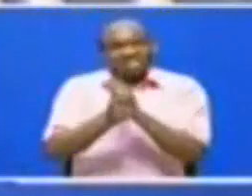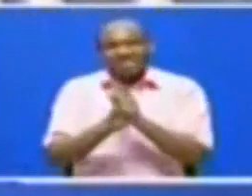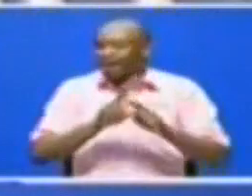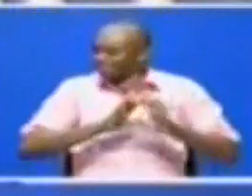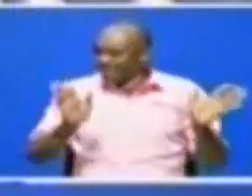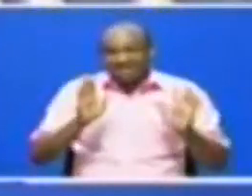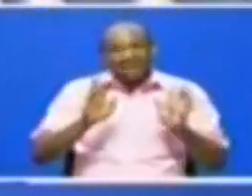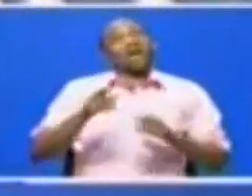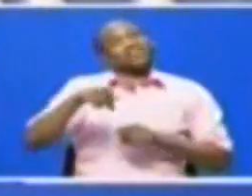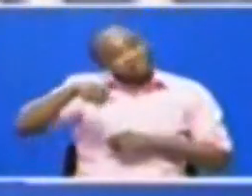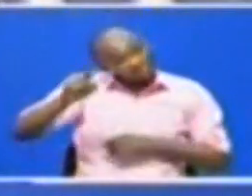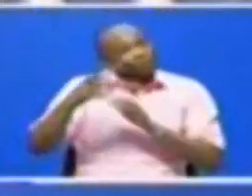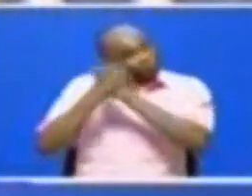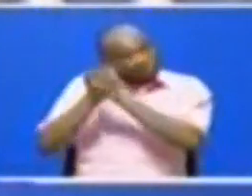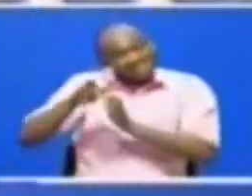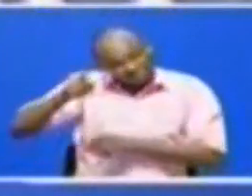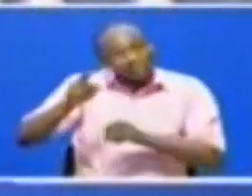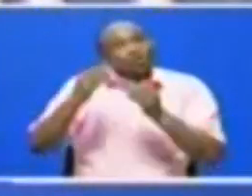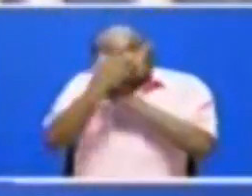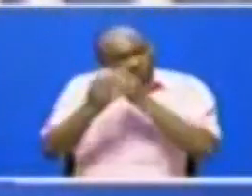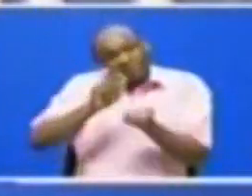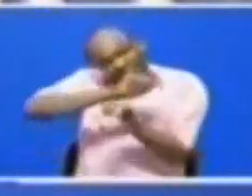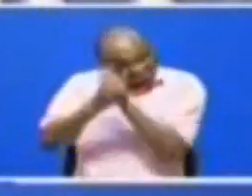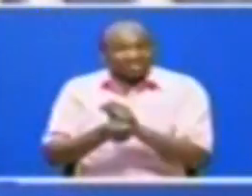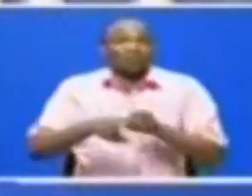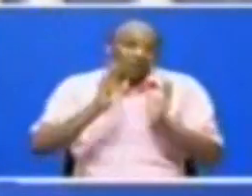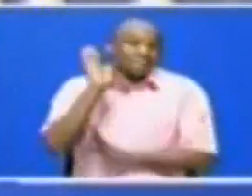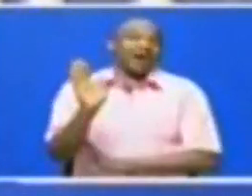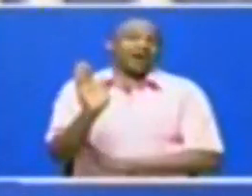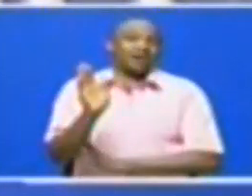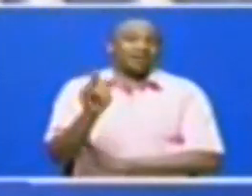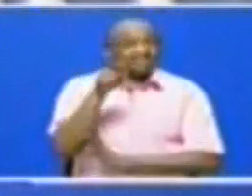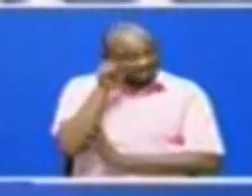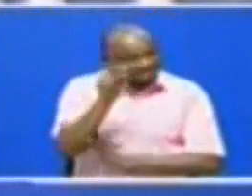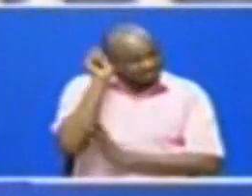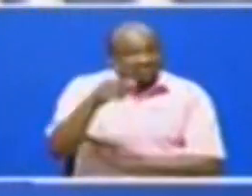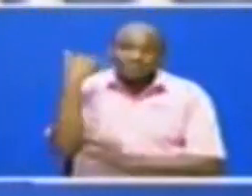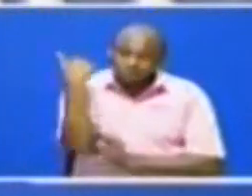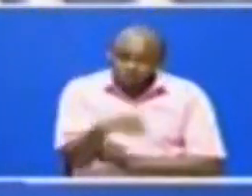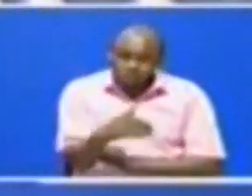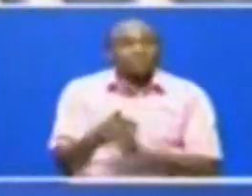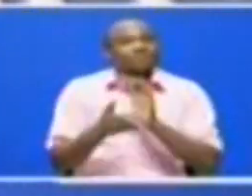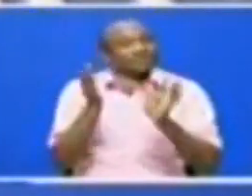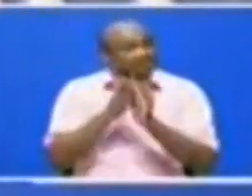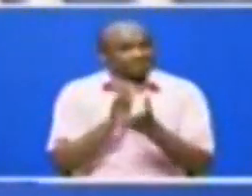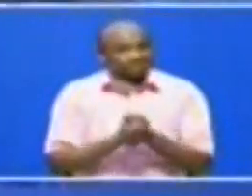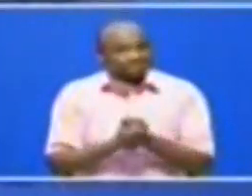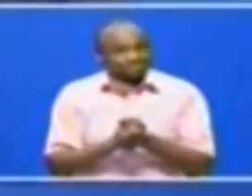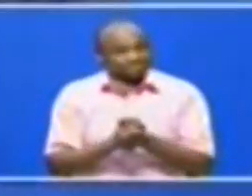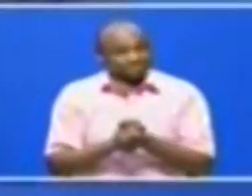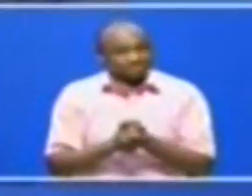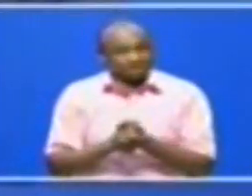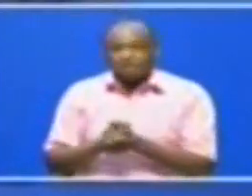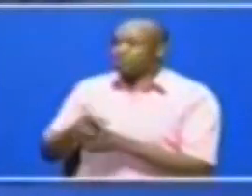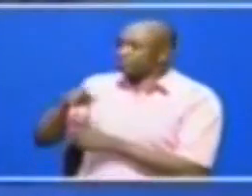is them who conducted a computerized coup. Mm-hmm. And to that extent, therefore, this must be put to an end as soon as possible. Mm-hmm. Do you